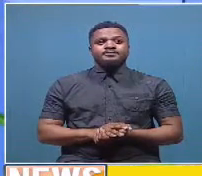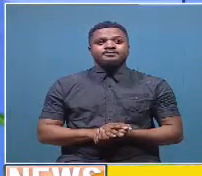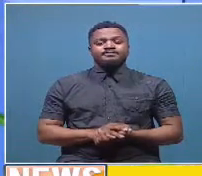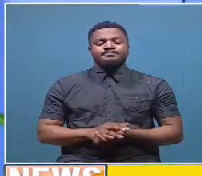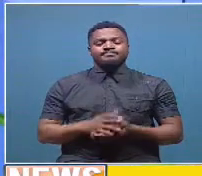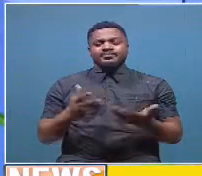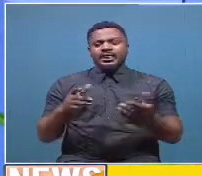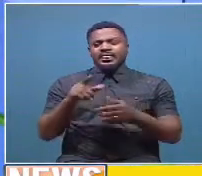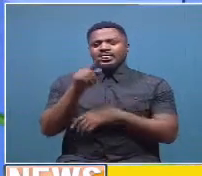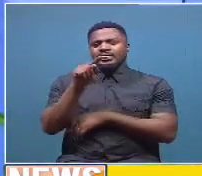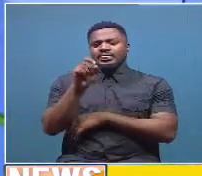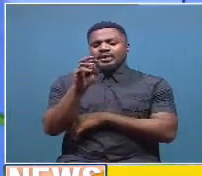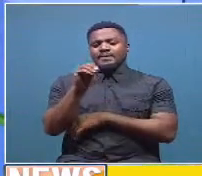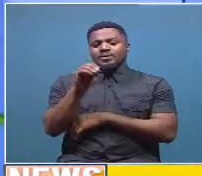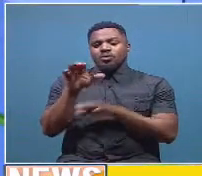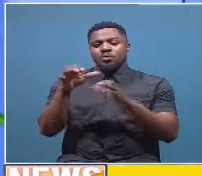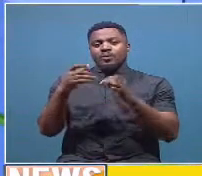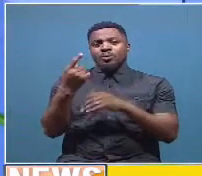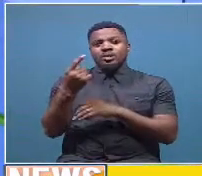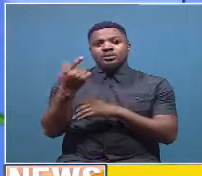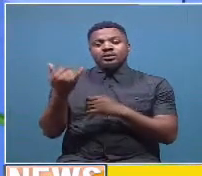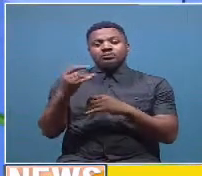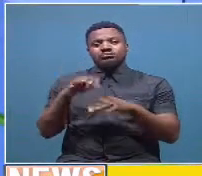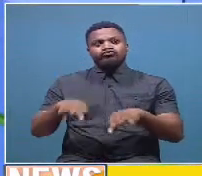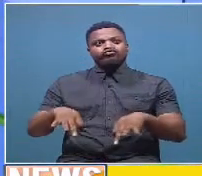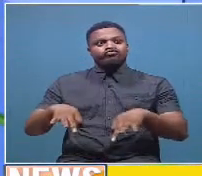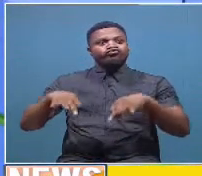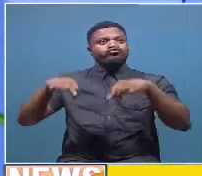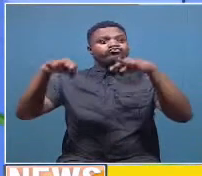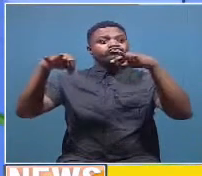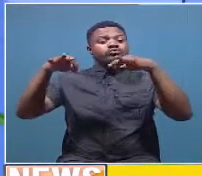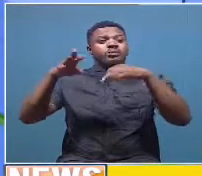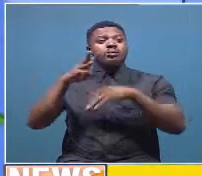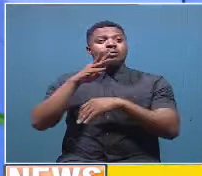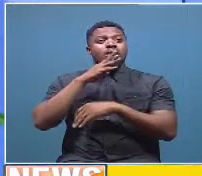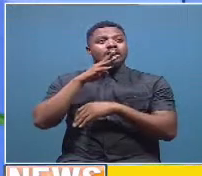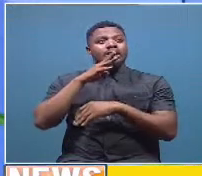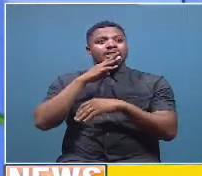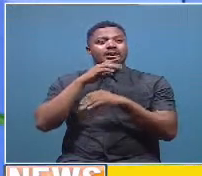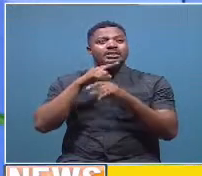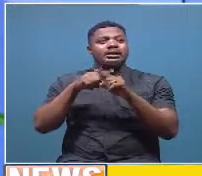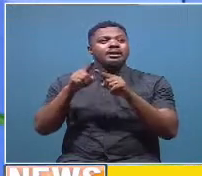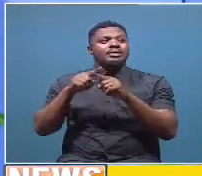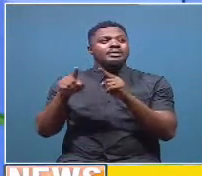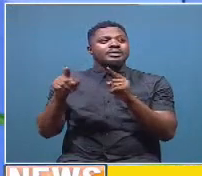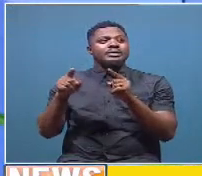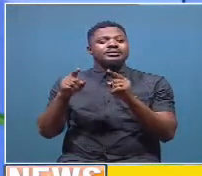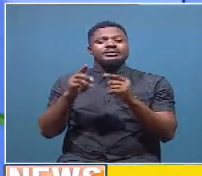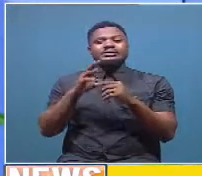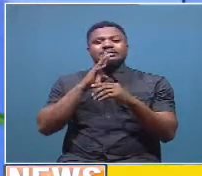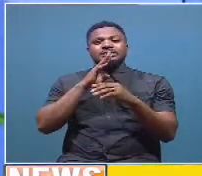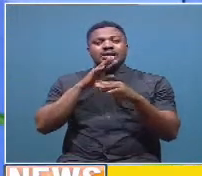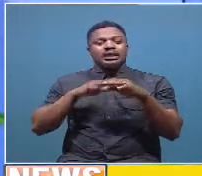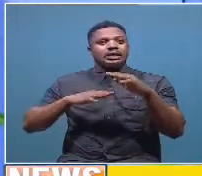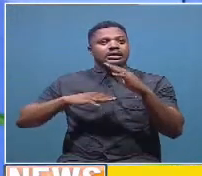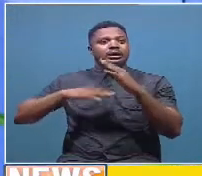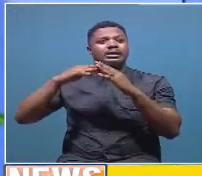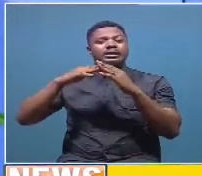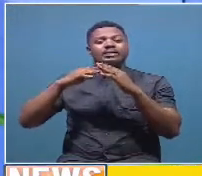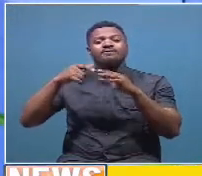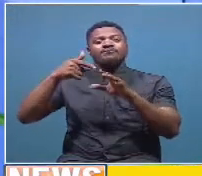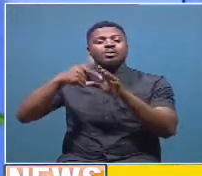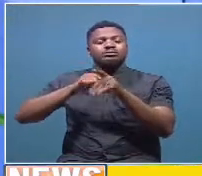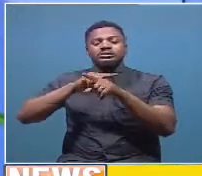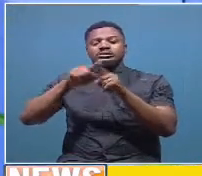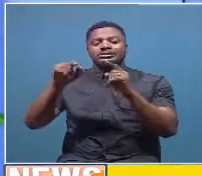The Tema Community One Market is flooded with fecal matter gushing out from some collapsed sewer lines passing through the